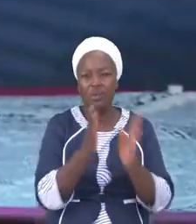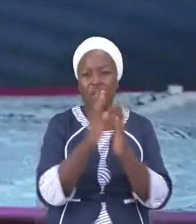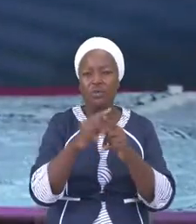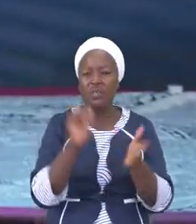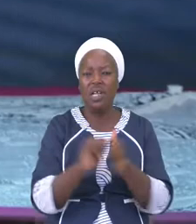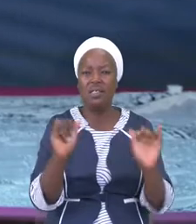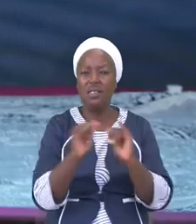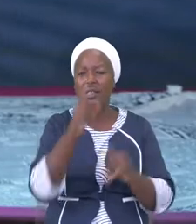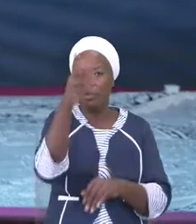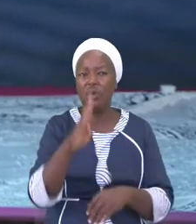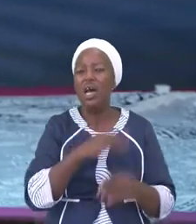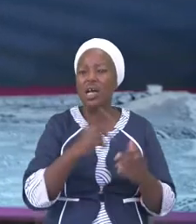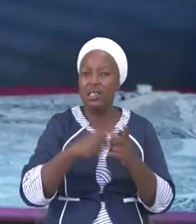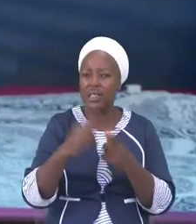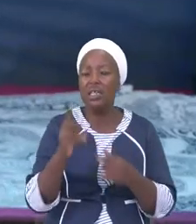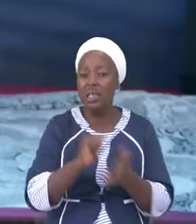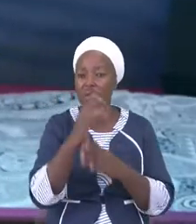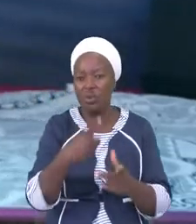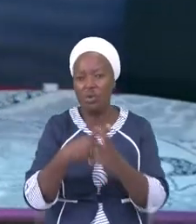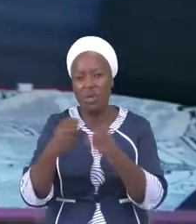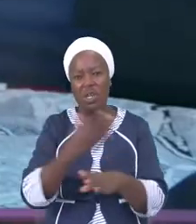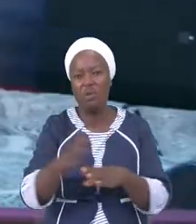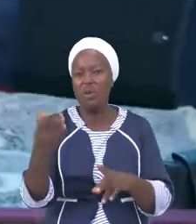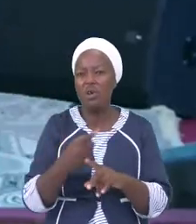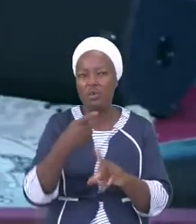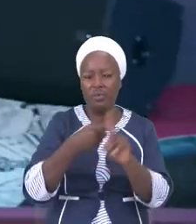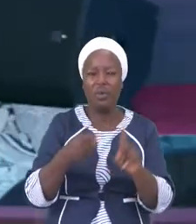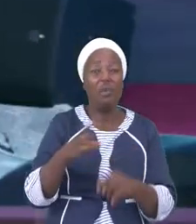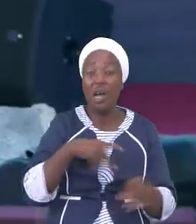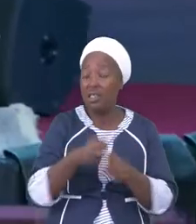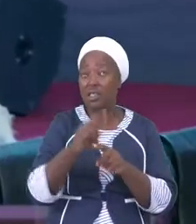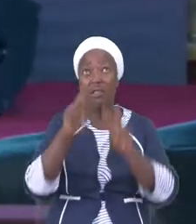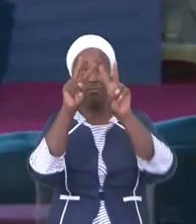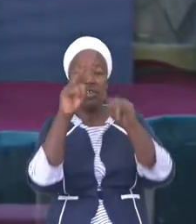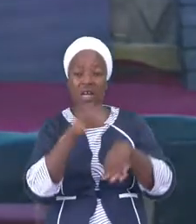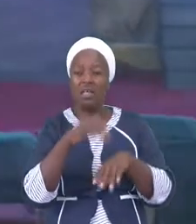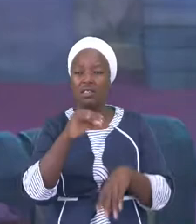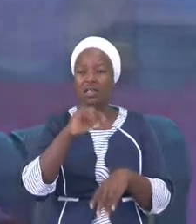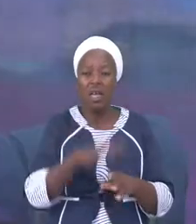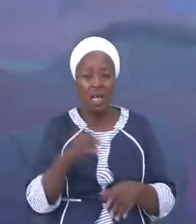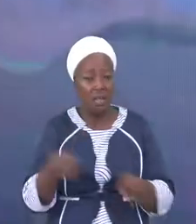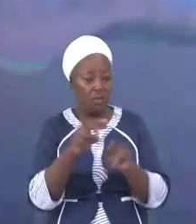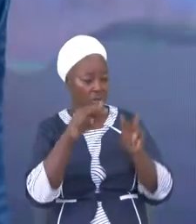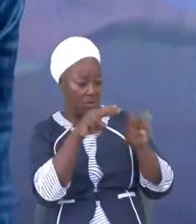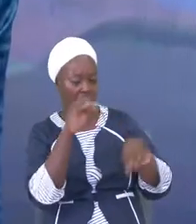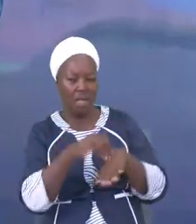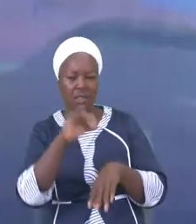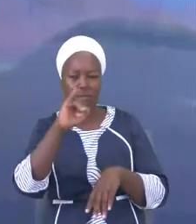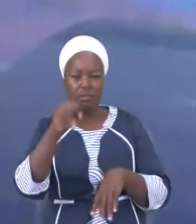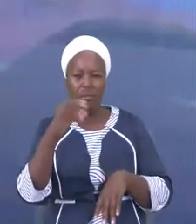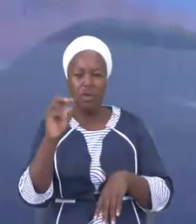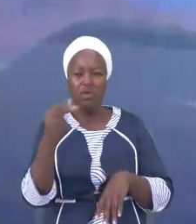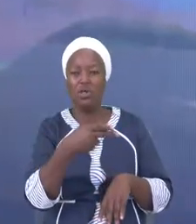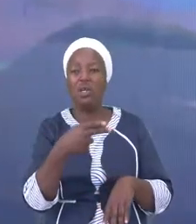God he was running away from. As you look at Jonah, you see that